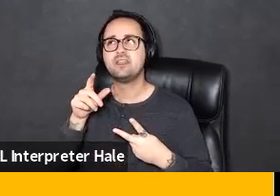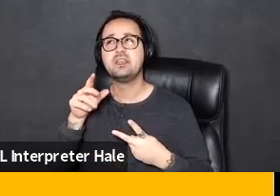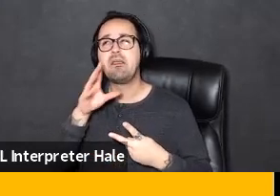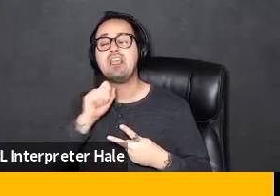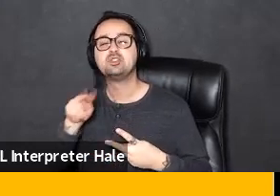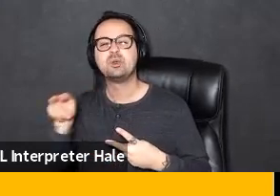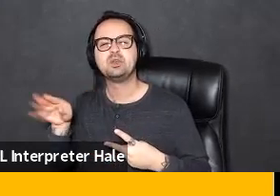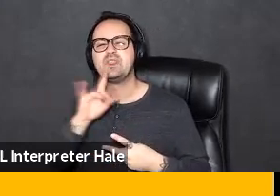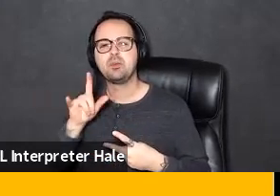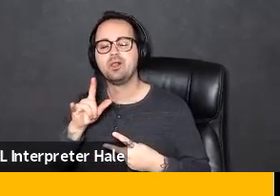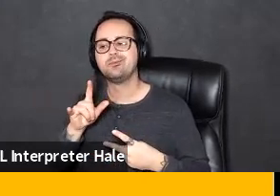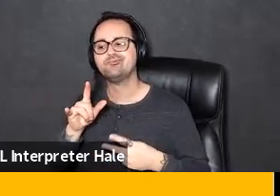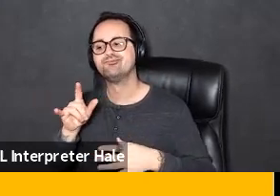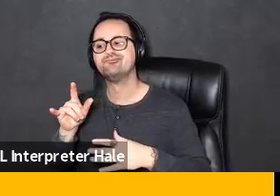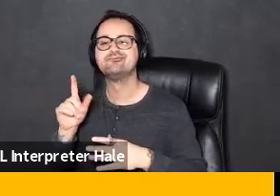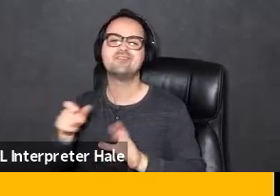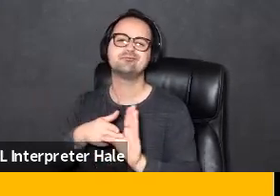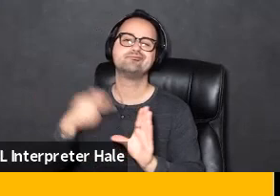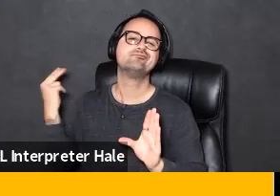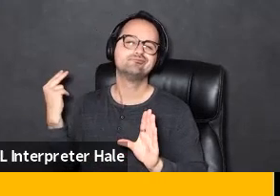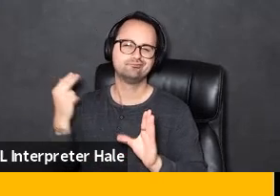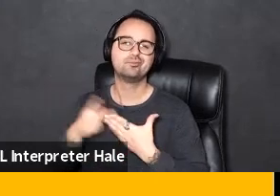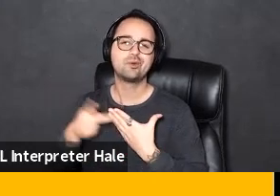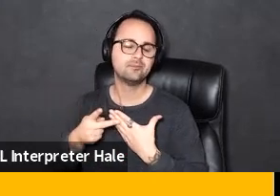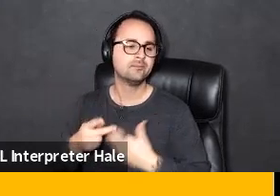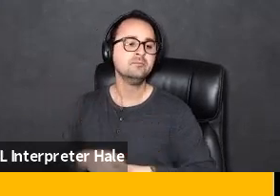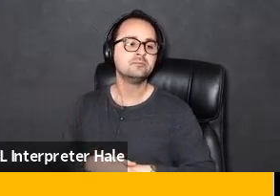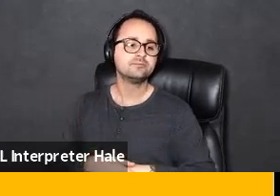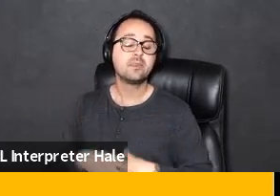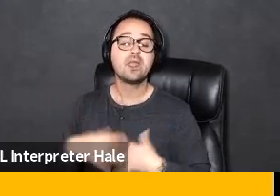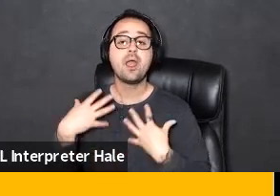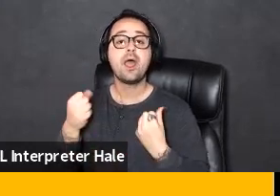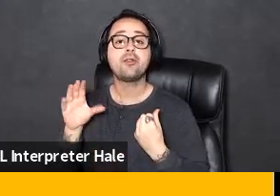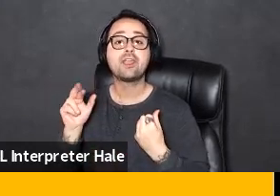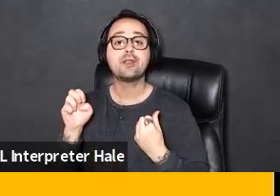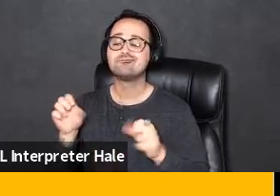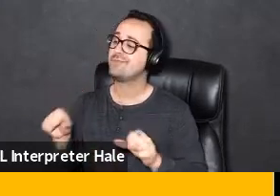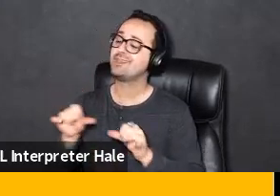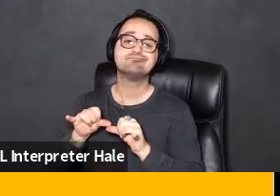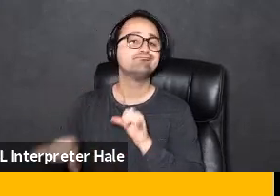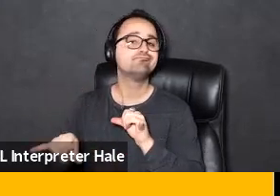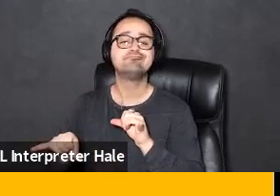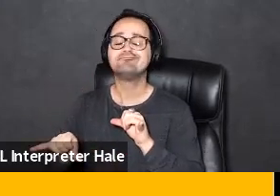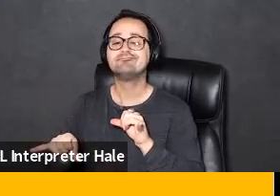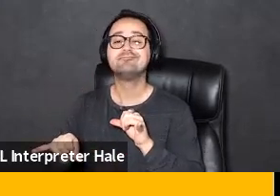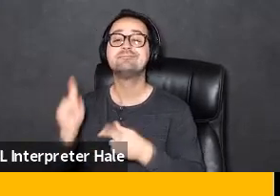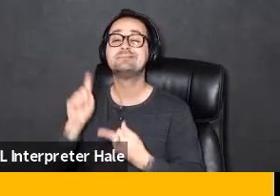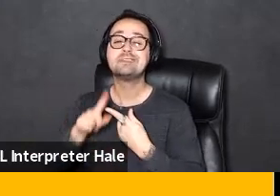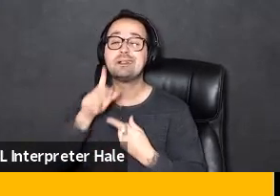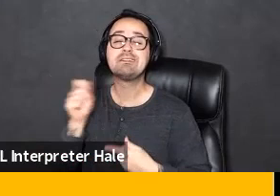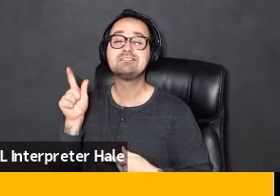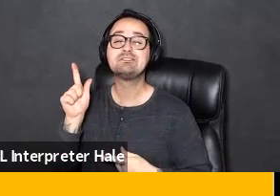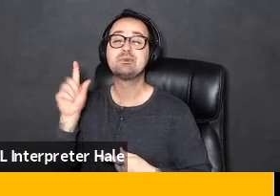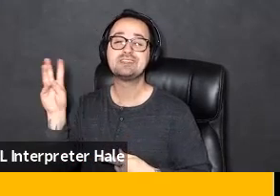22. But then healthcare, they can stay on your health plan just like a typical child until age 26. But by